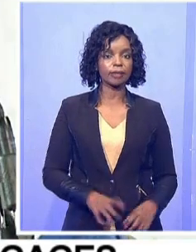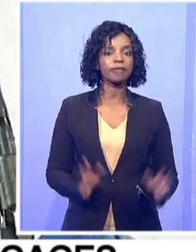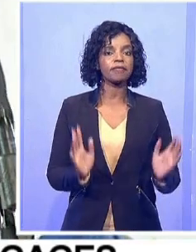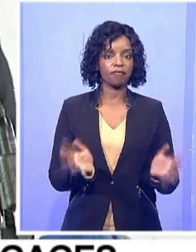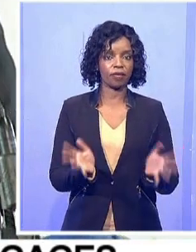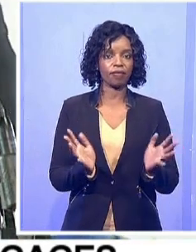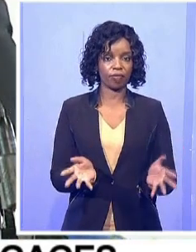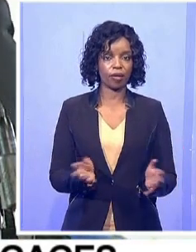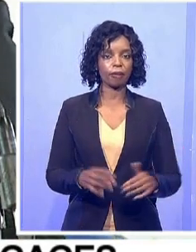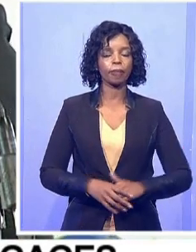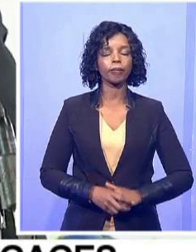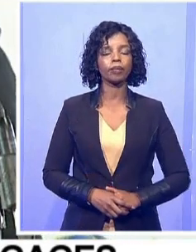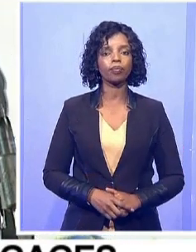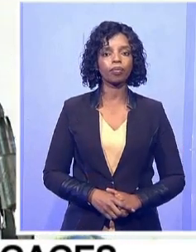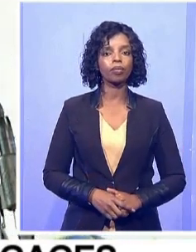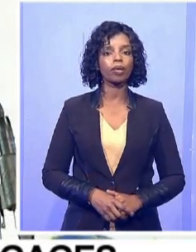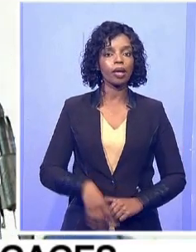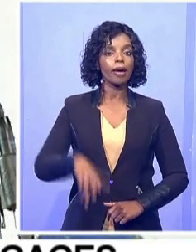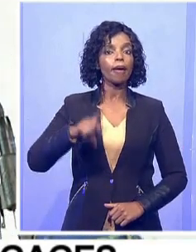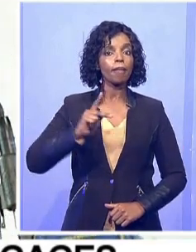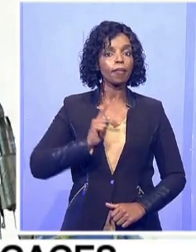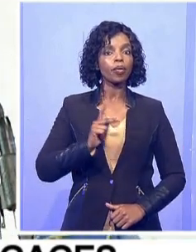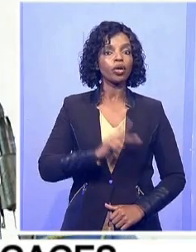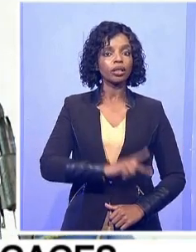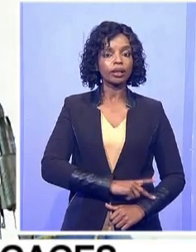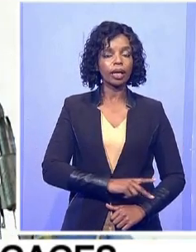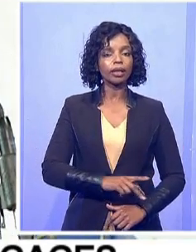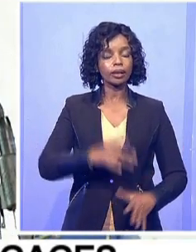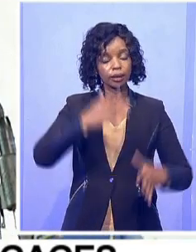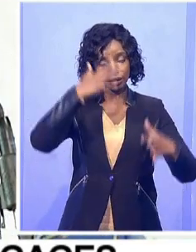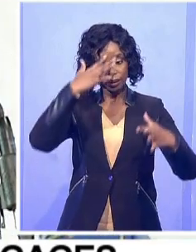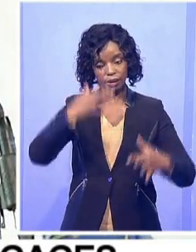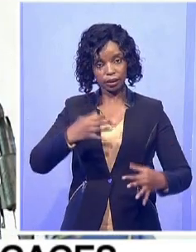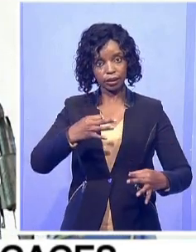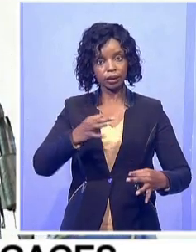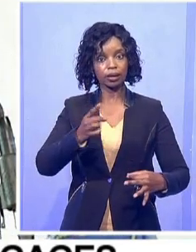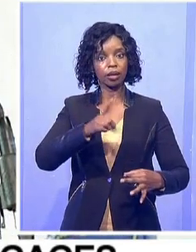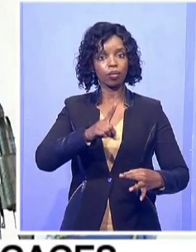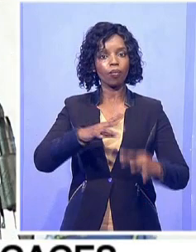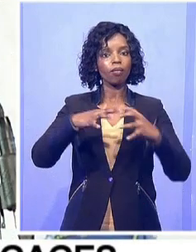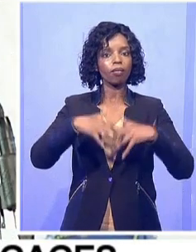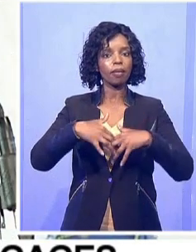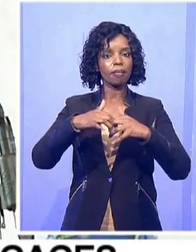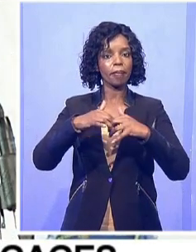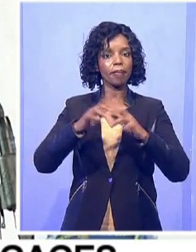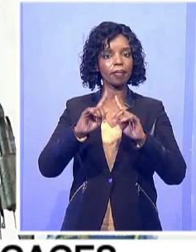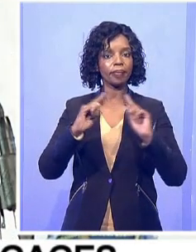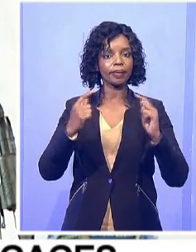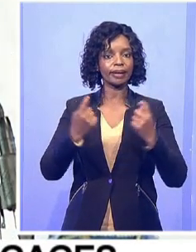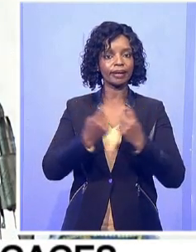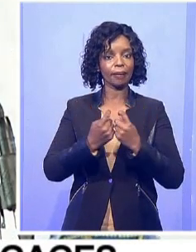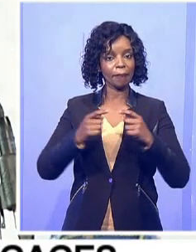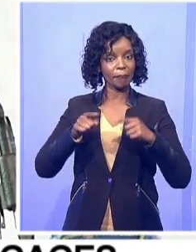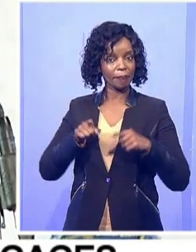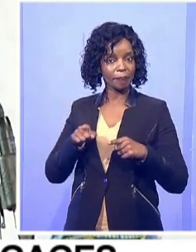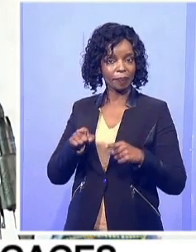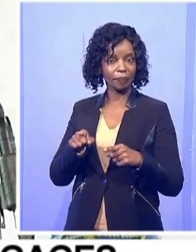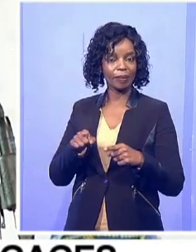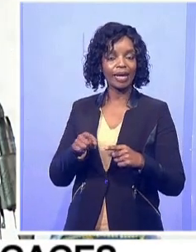Then the president decided to constitute this team. In this team, it's myself who's leading the